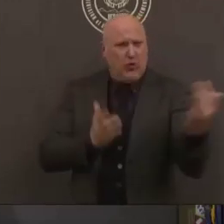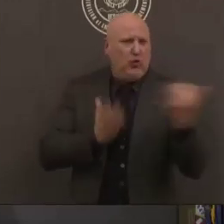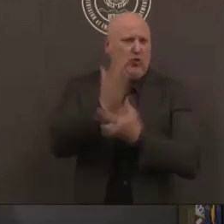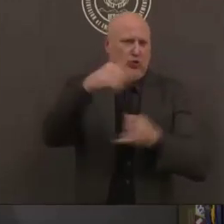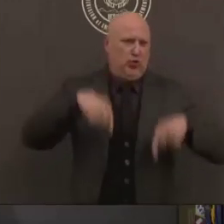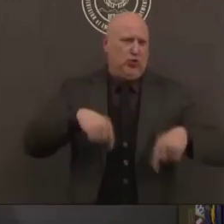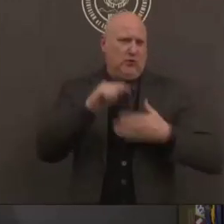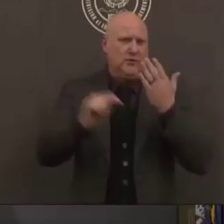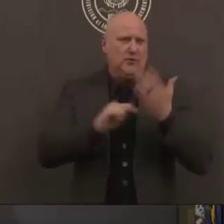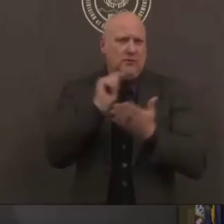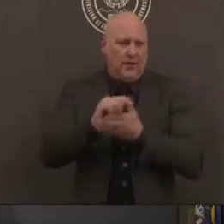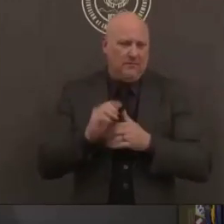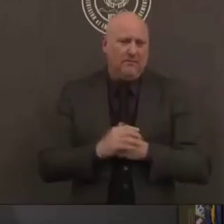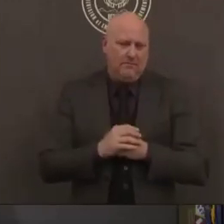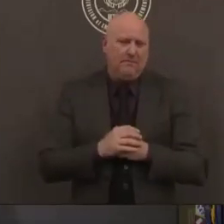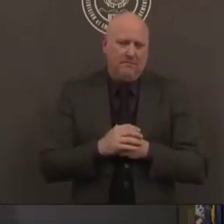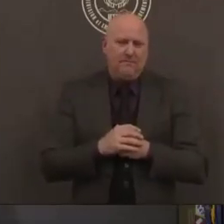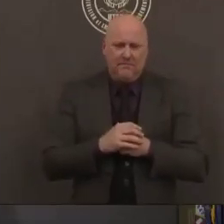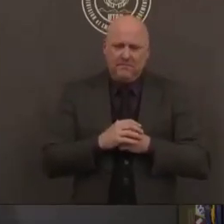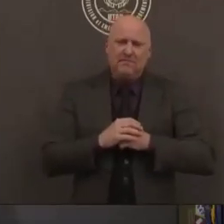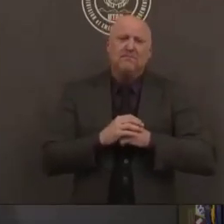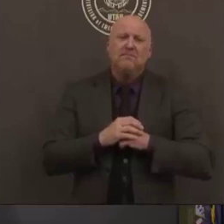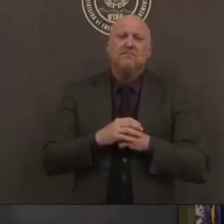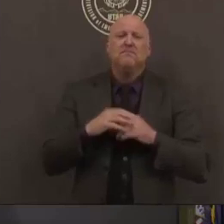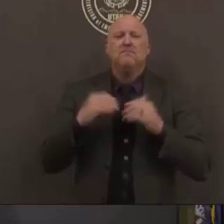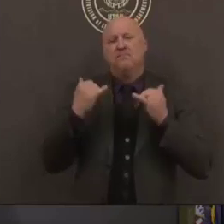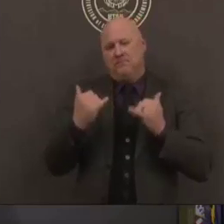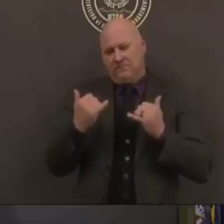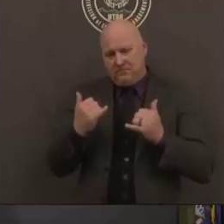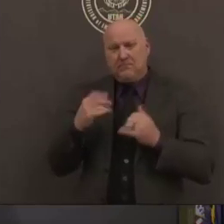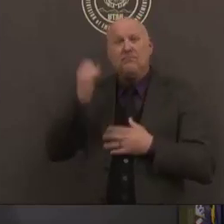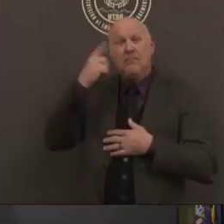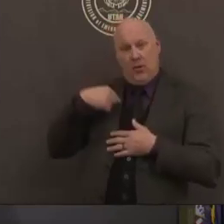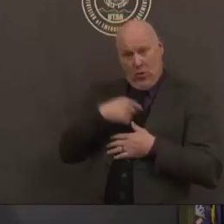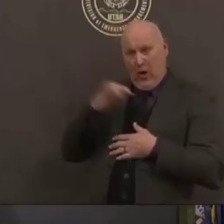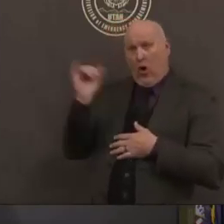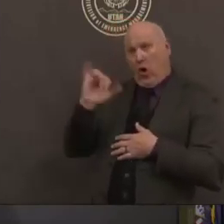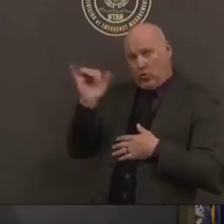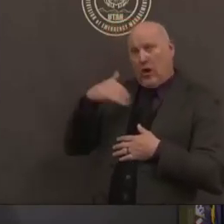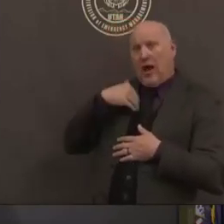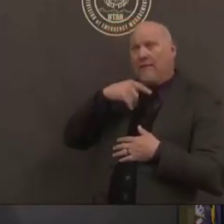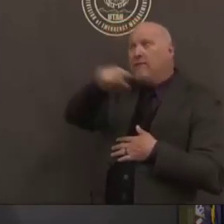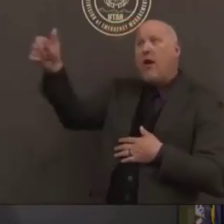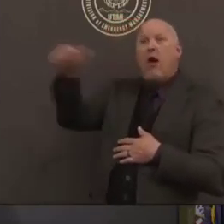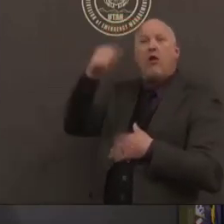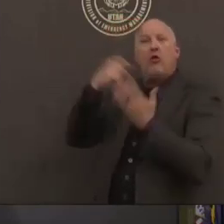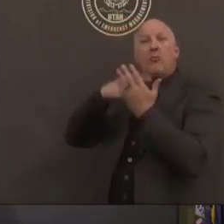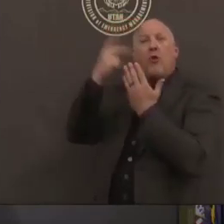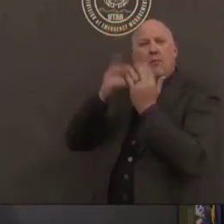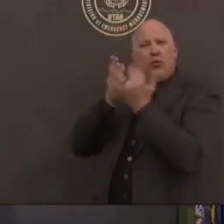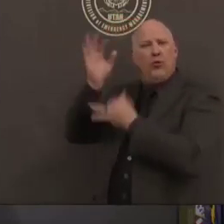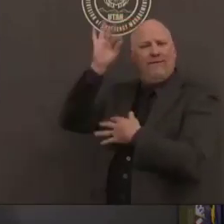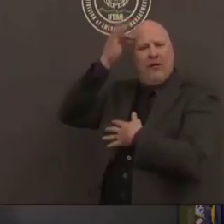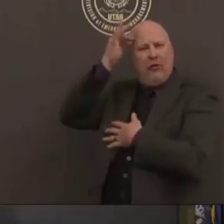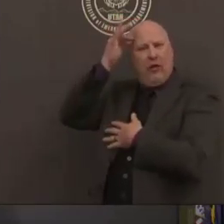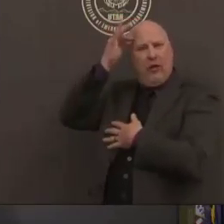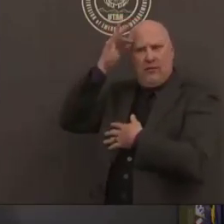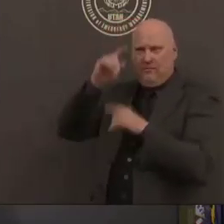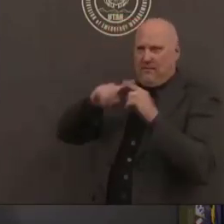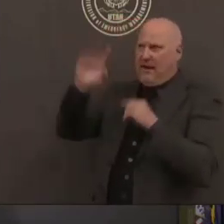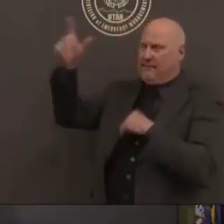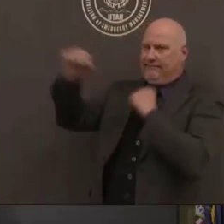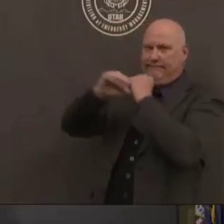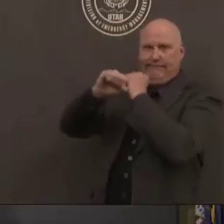Emergency Program or the Payroll Protection Program from the federal government, and then hopefully help them return to